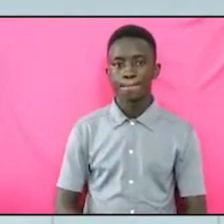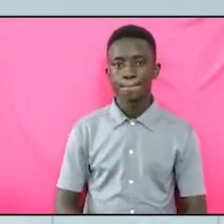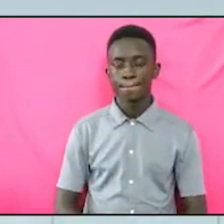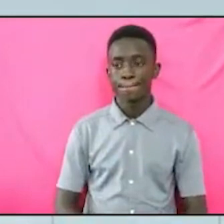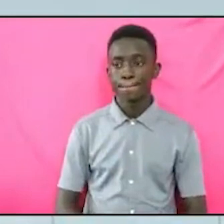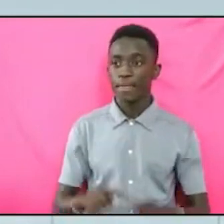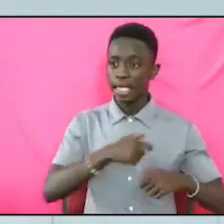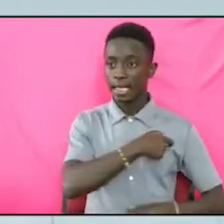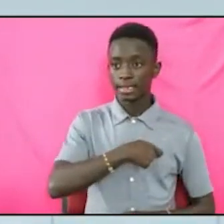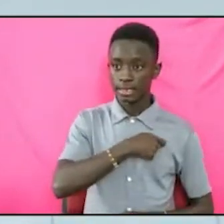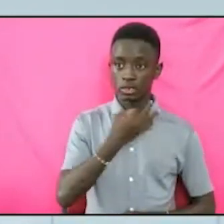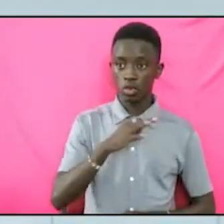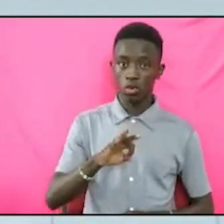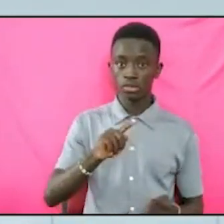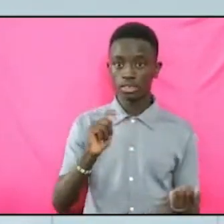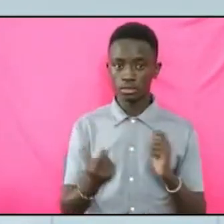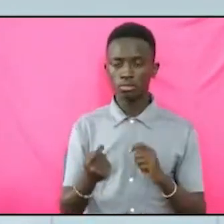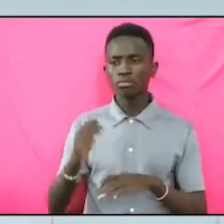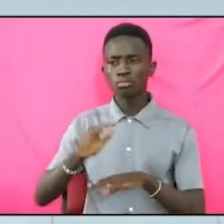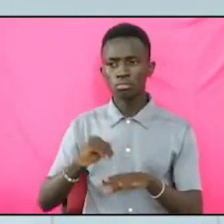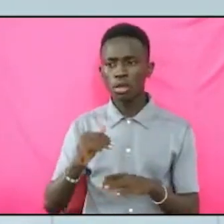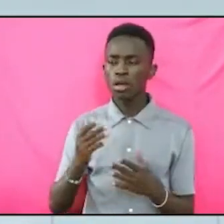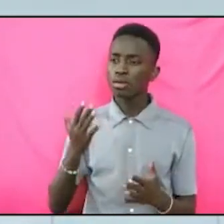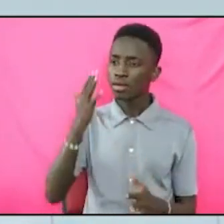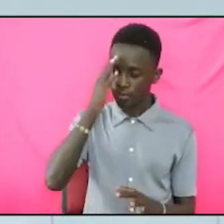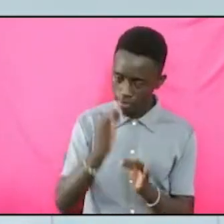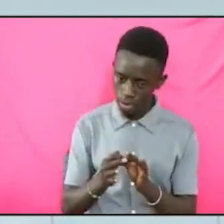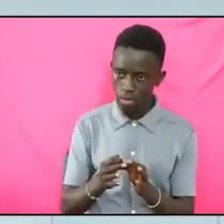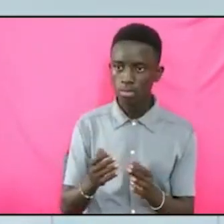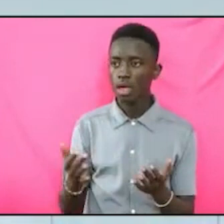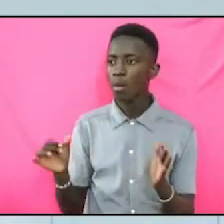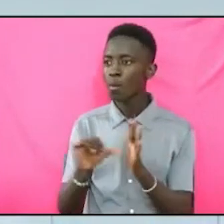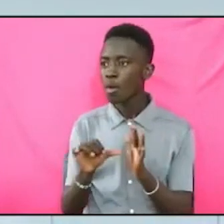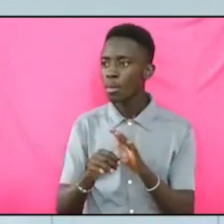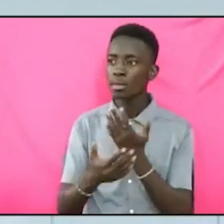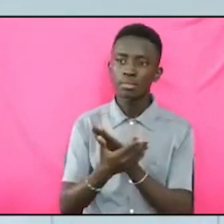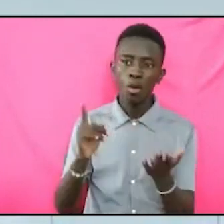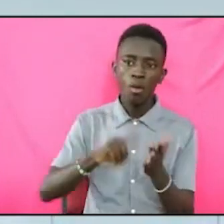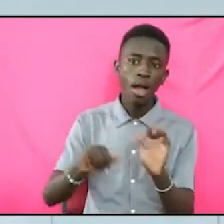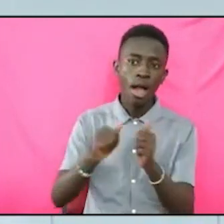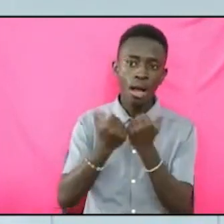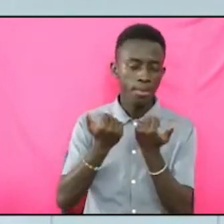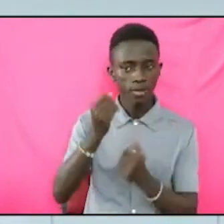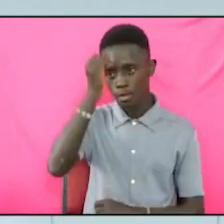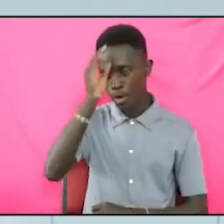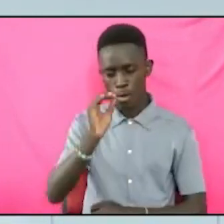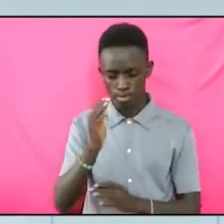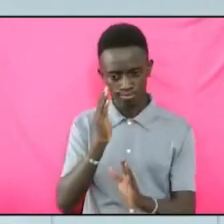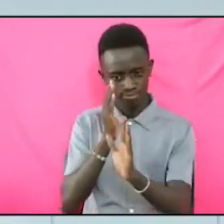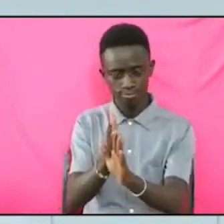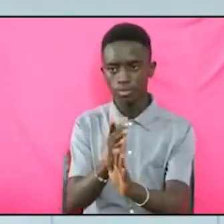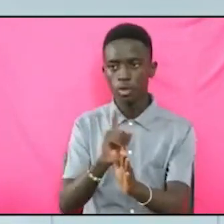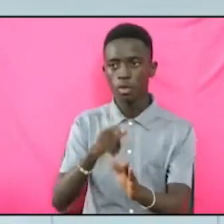Agents of transformation hold on to faith no matter what happens. Agents of transformation hold on to